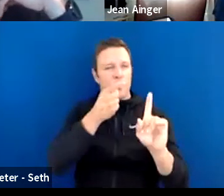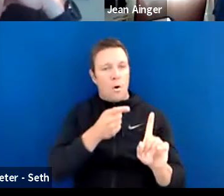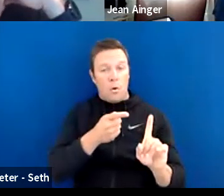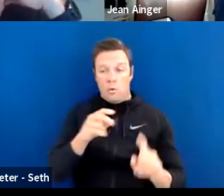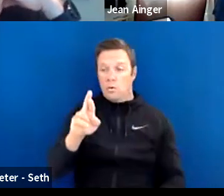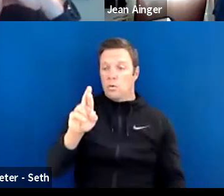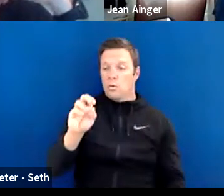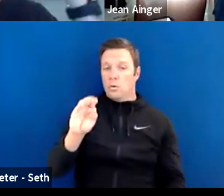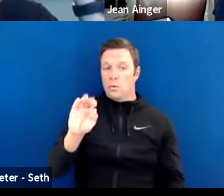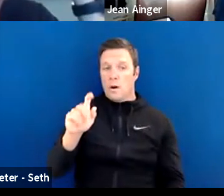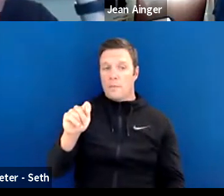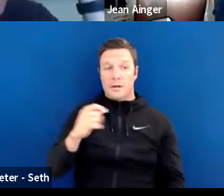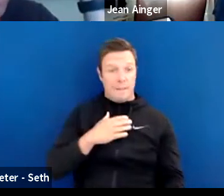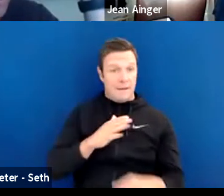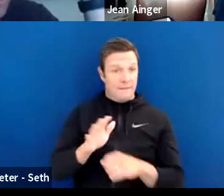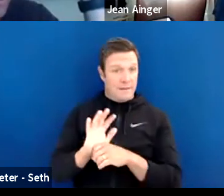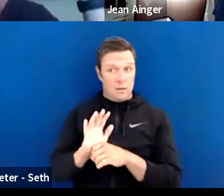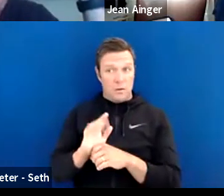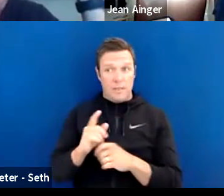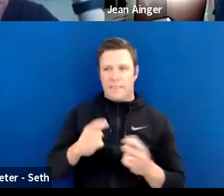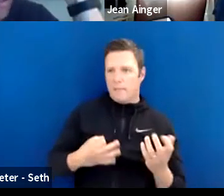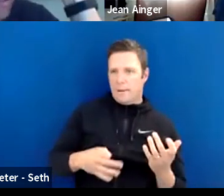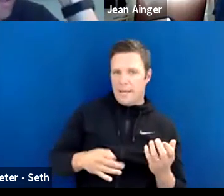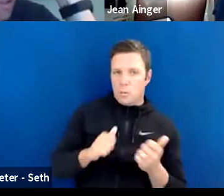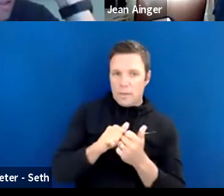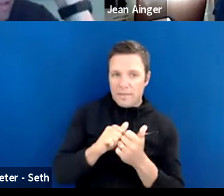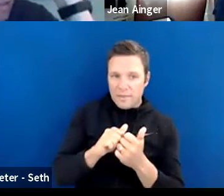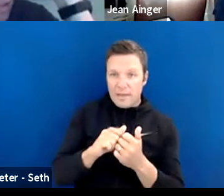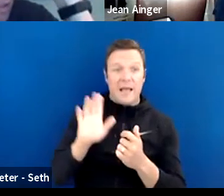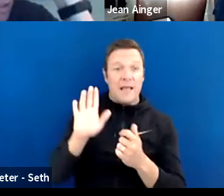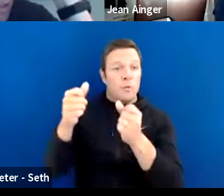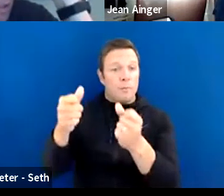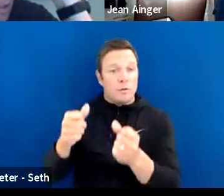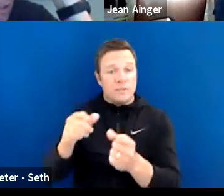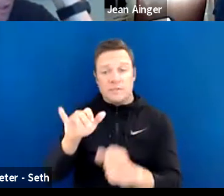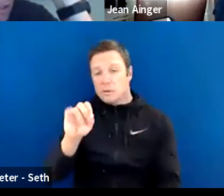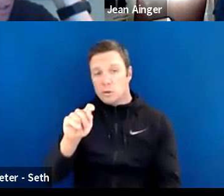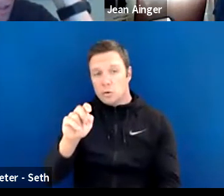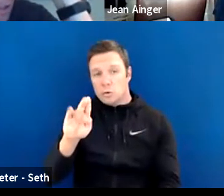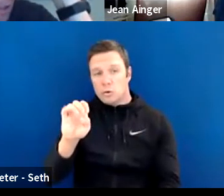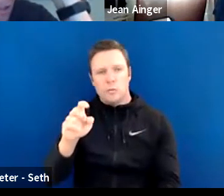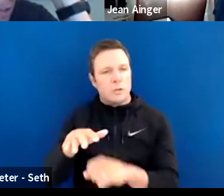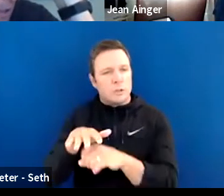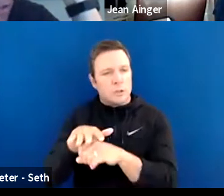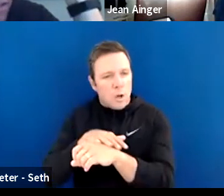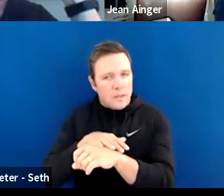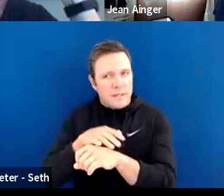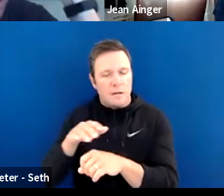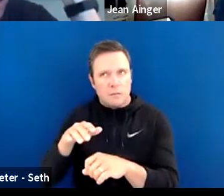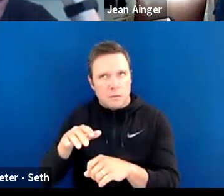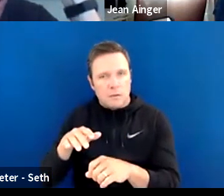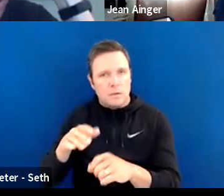my video, and then they could play along with it, and we would post it to YouTube so that you could slow it down, so you can play